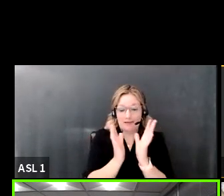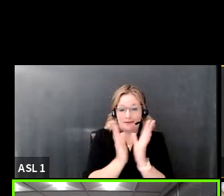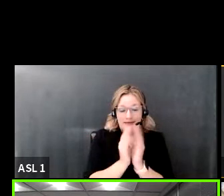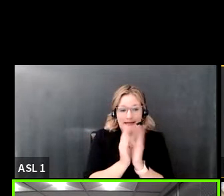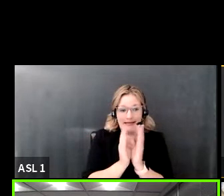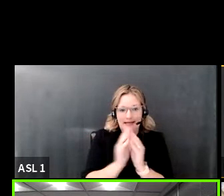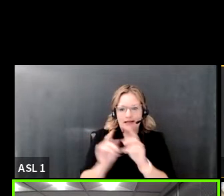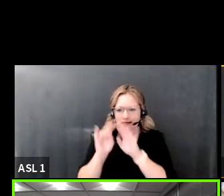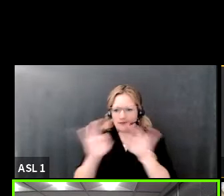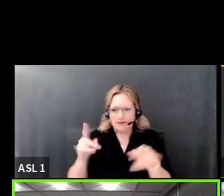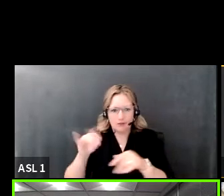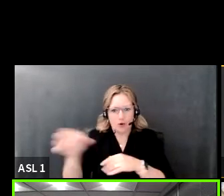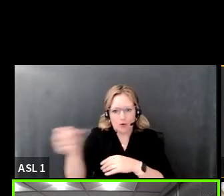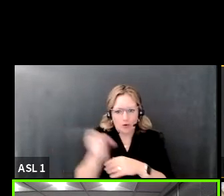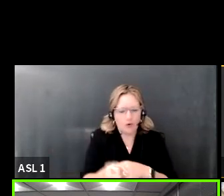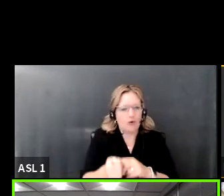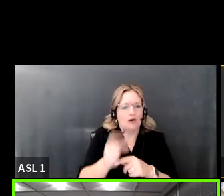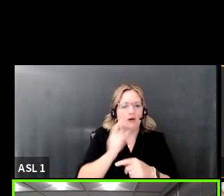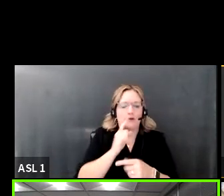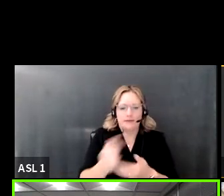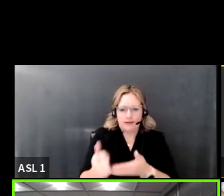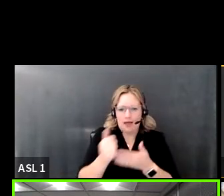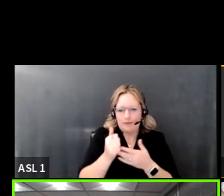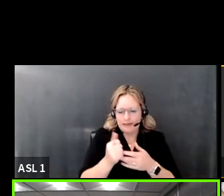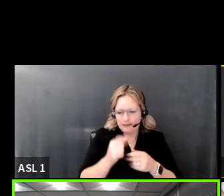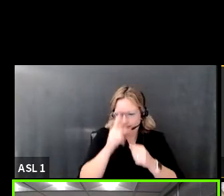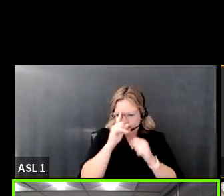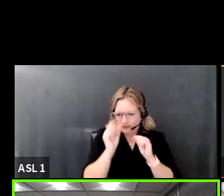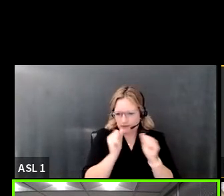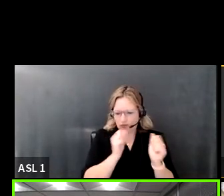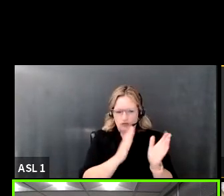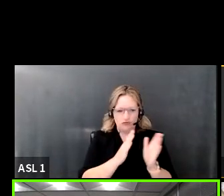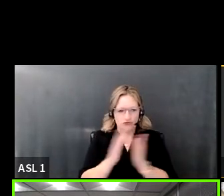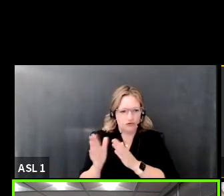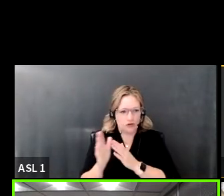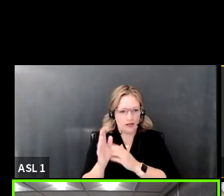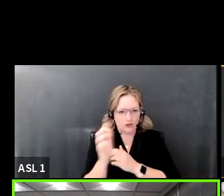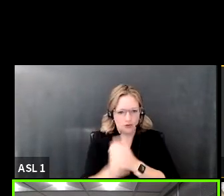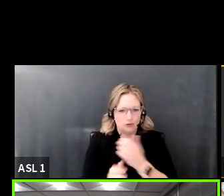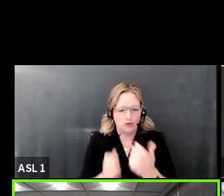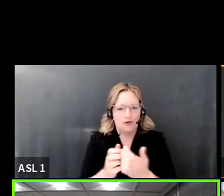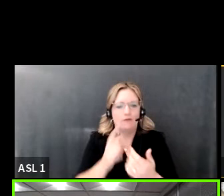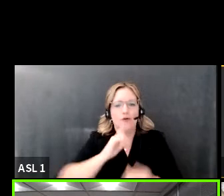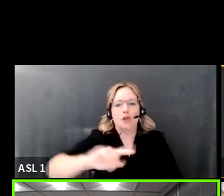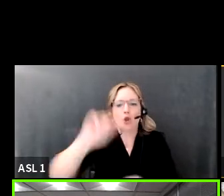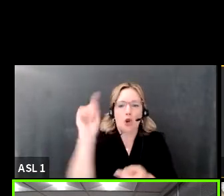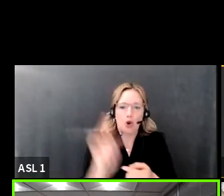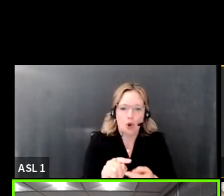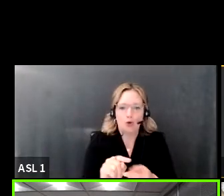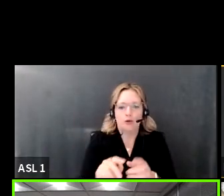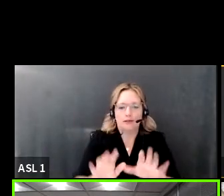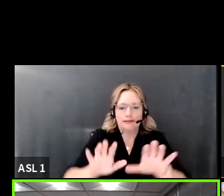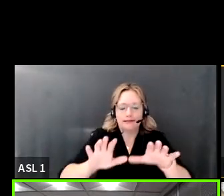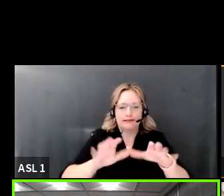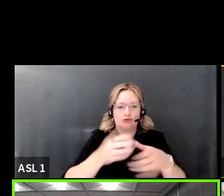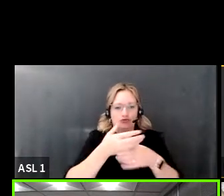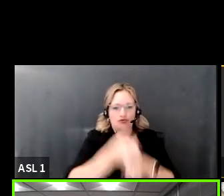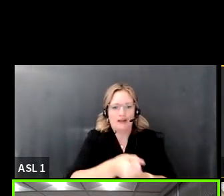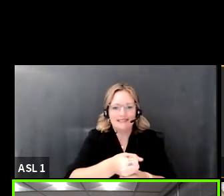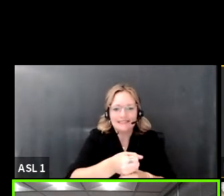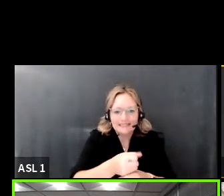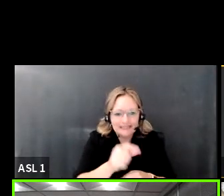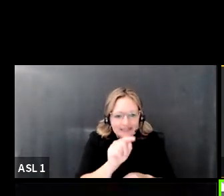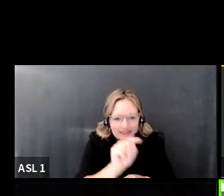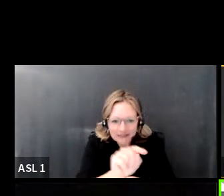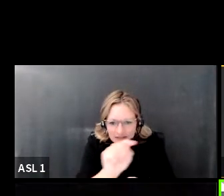us develop a very customized engagement strategy for some of our most low trust demographic communities in the city we're going